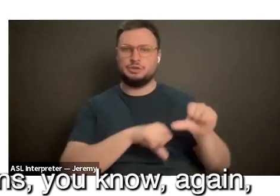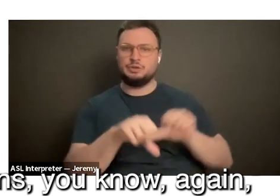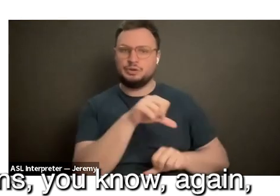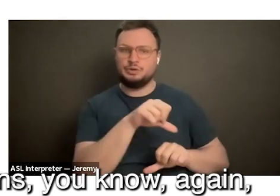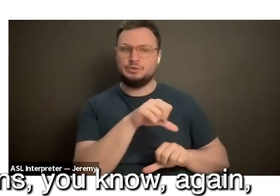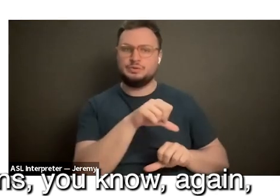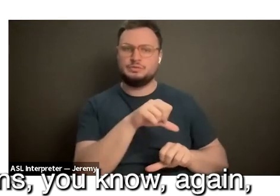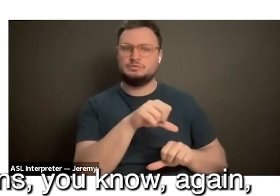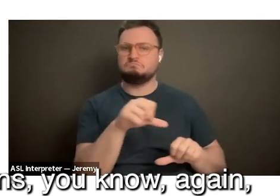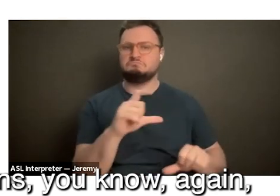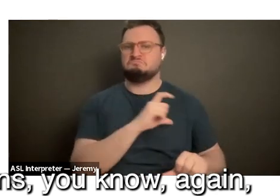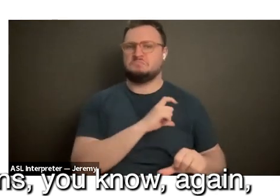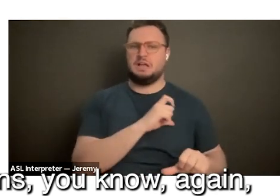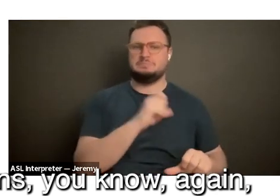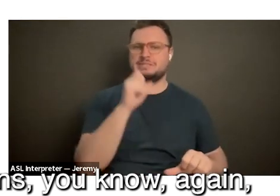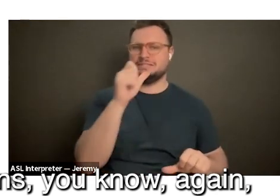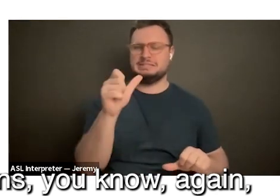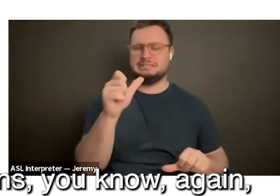we haven't just talked about is